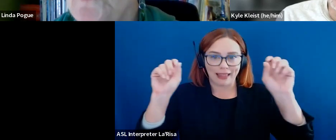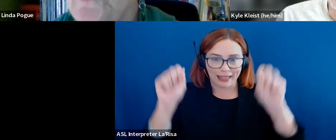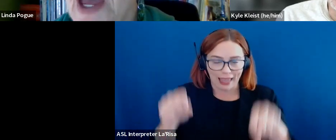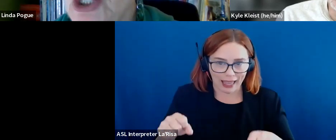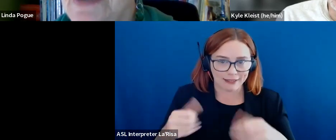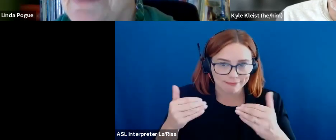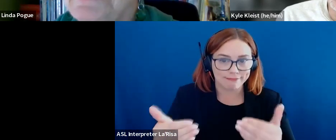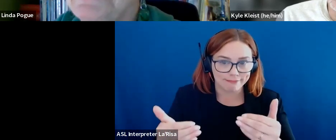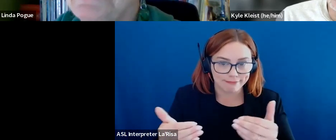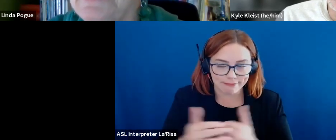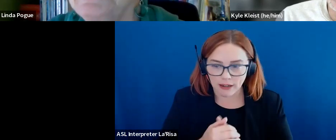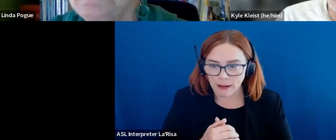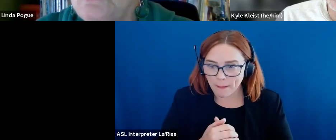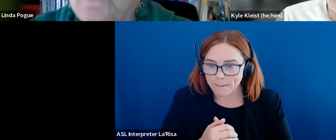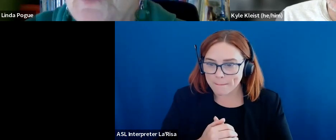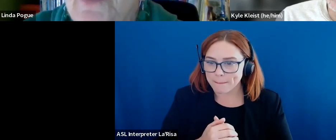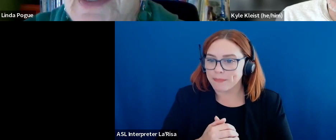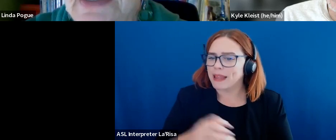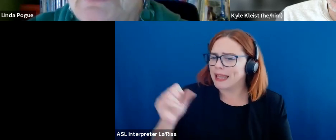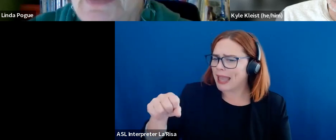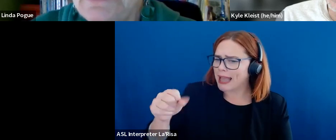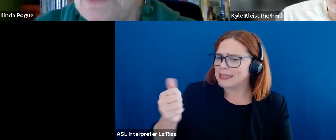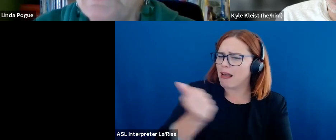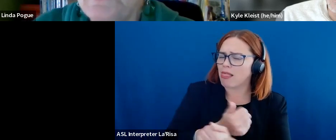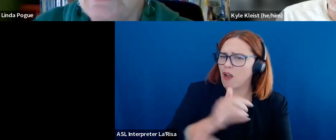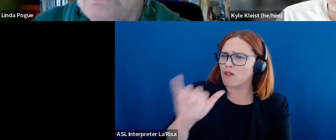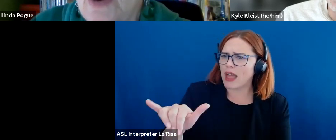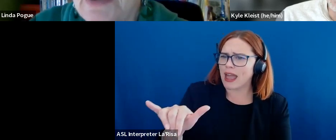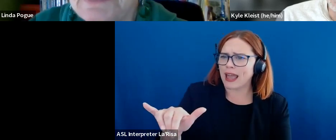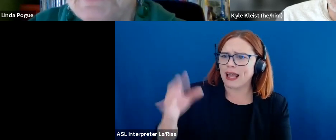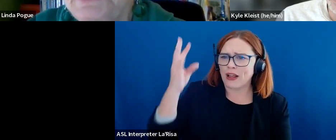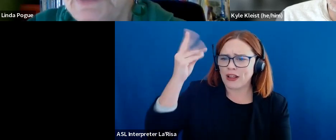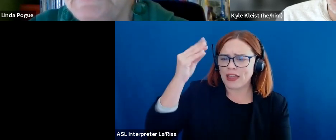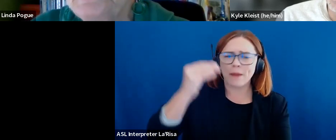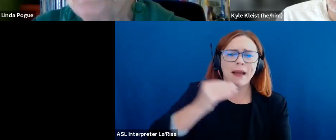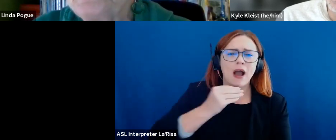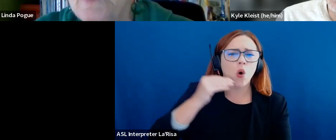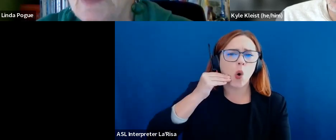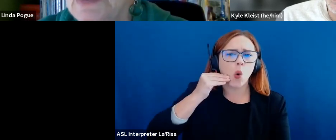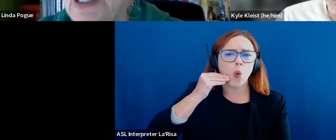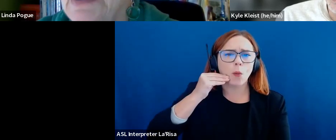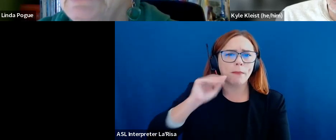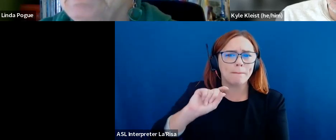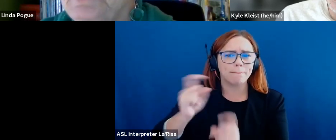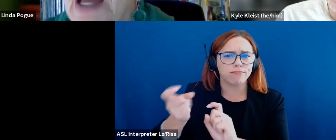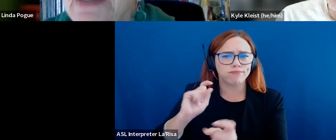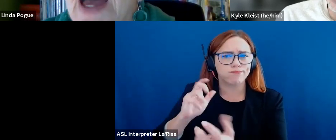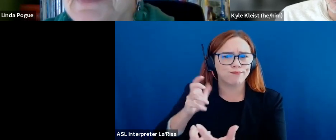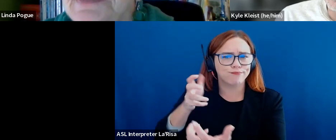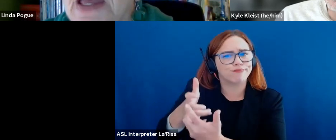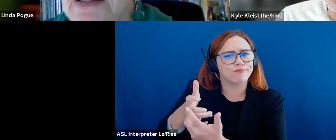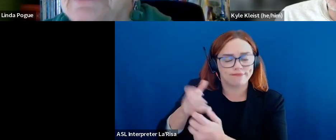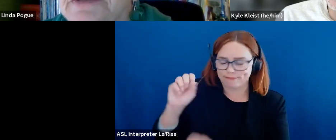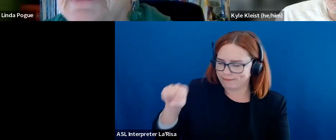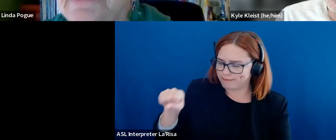home Sure. modifications. Yes, we've used volunteers many times for that. You're right. Yeah. And